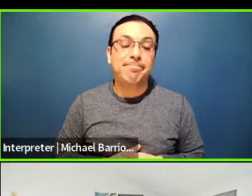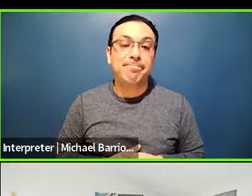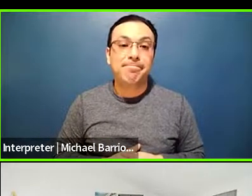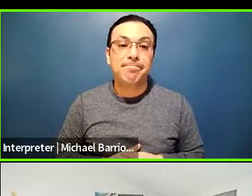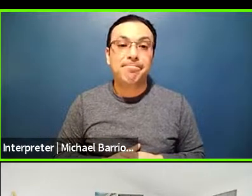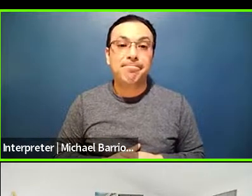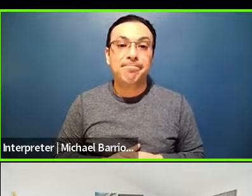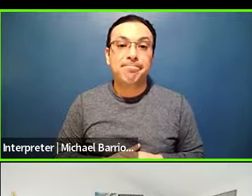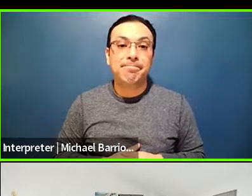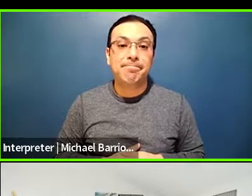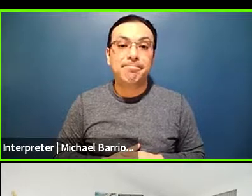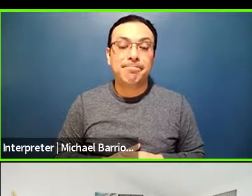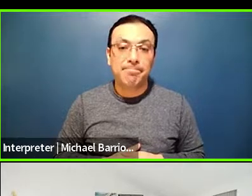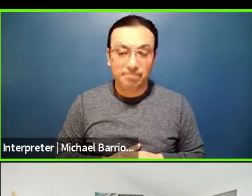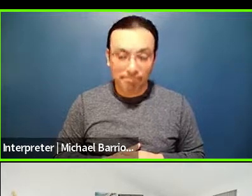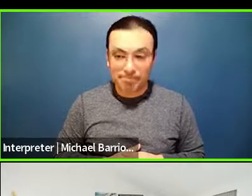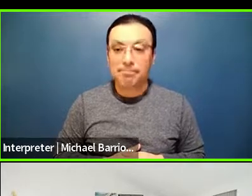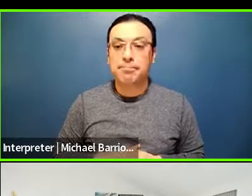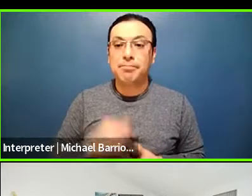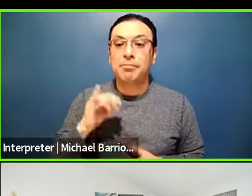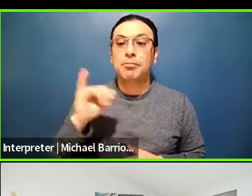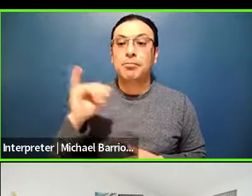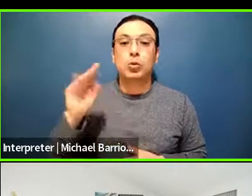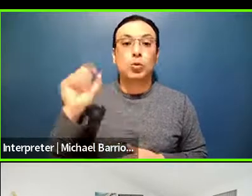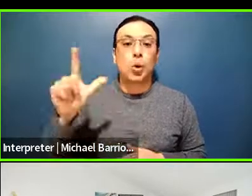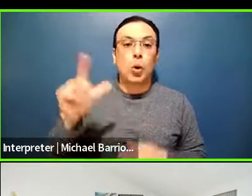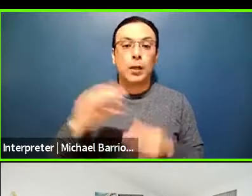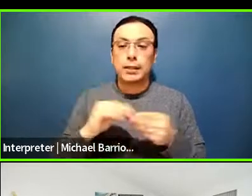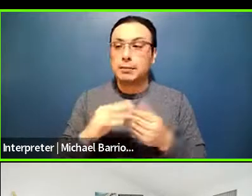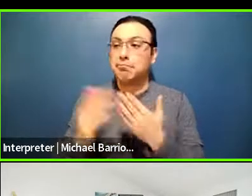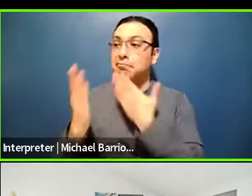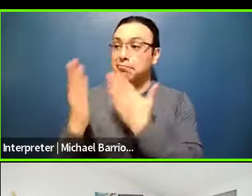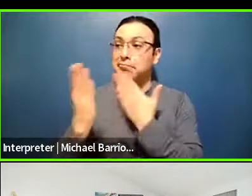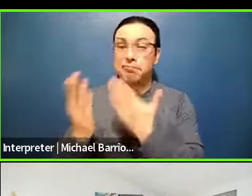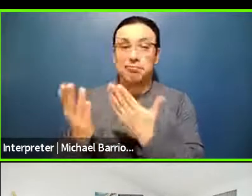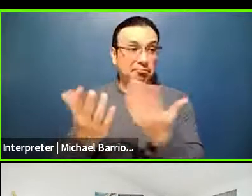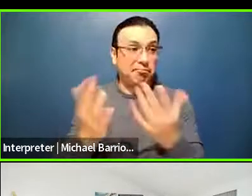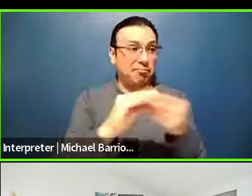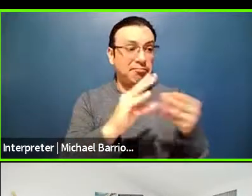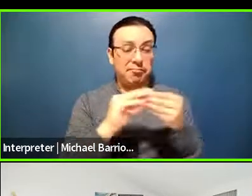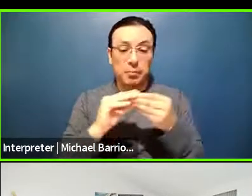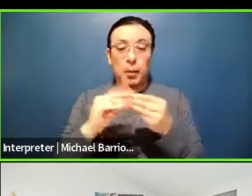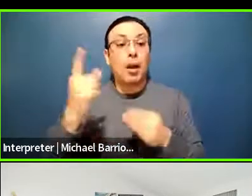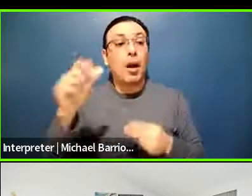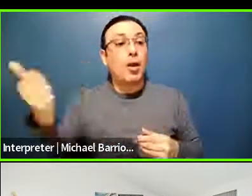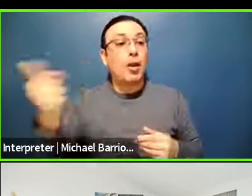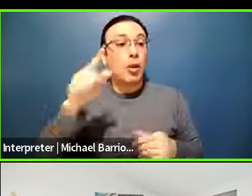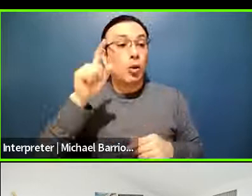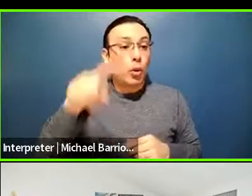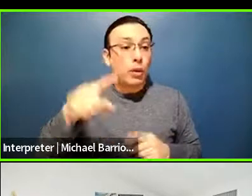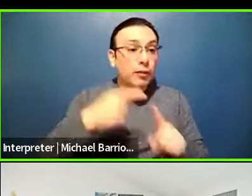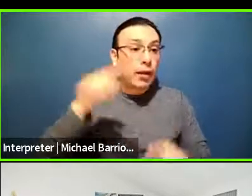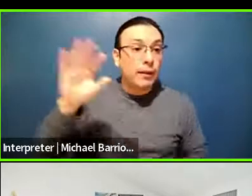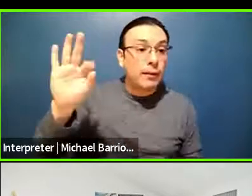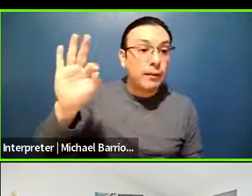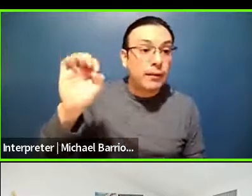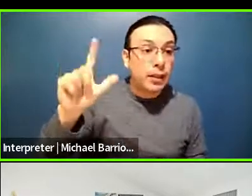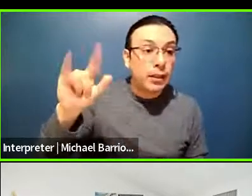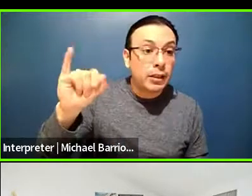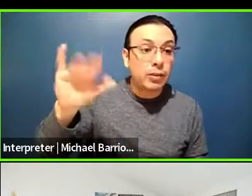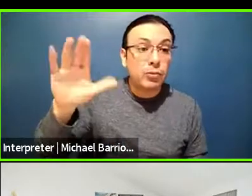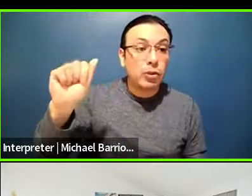Thank you so much for all those responses. I've got another question from the audience. This is from Felicia.